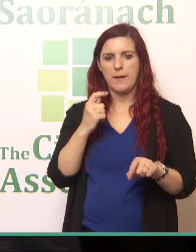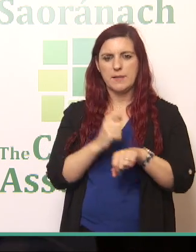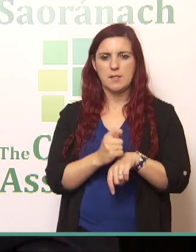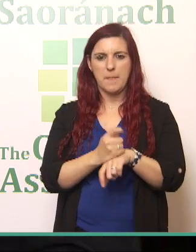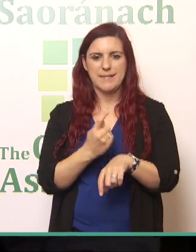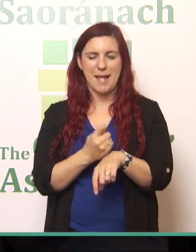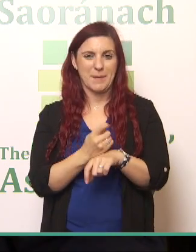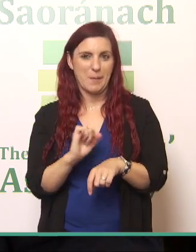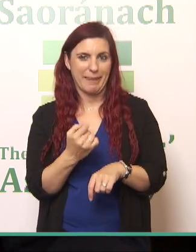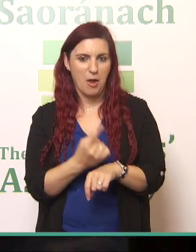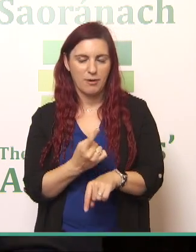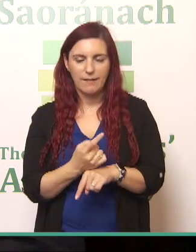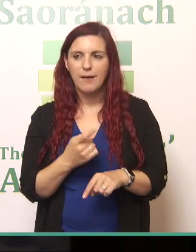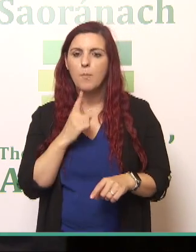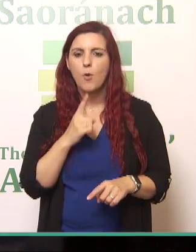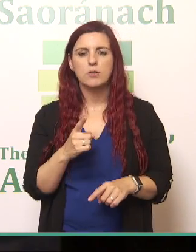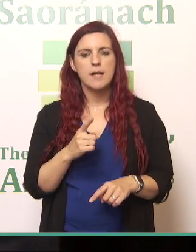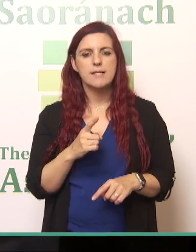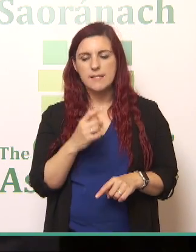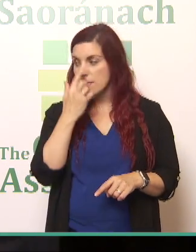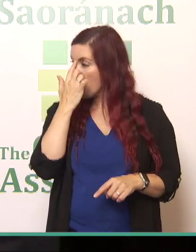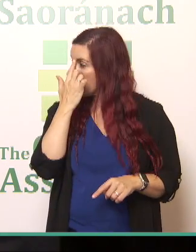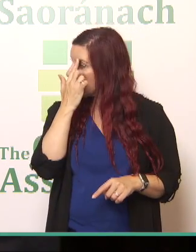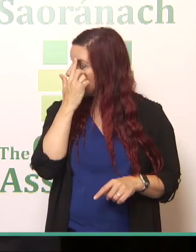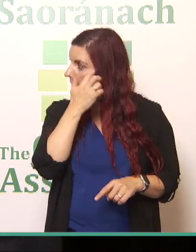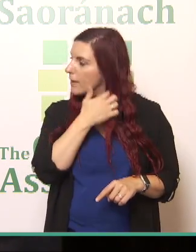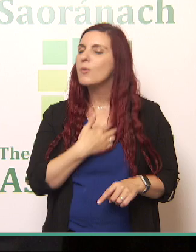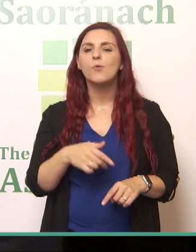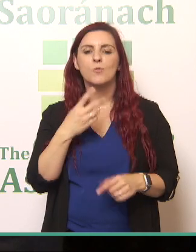keeping. it taught you to be late for a lot of things.